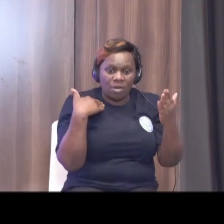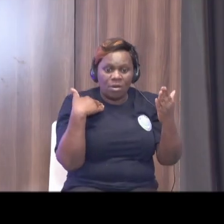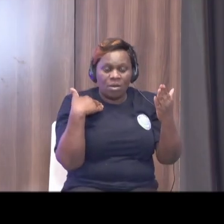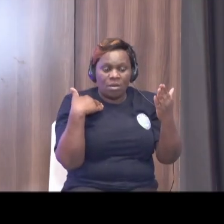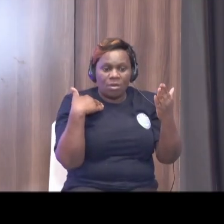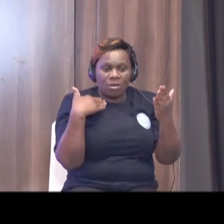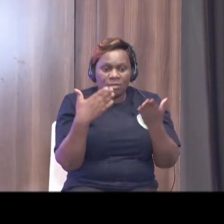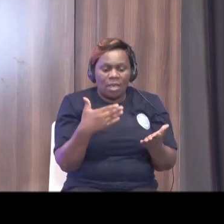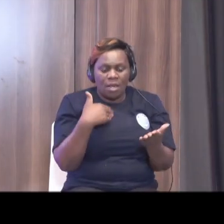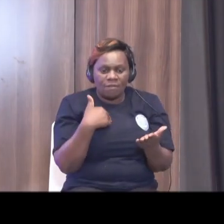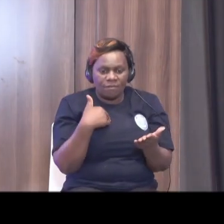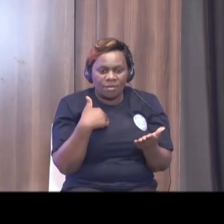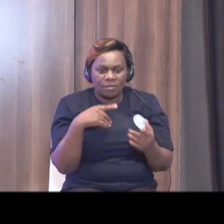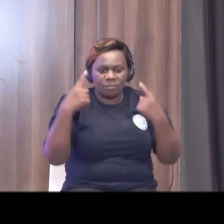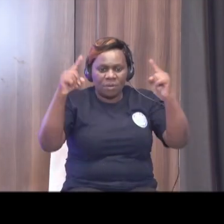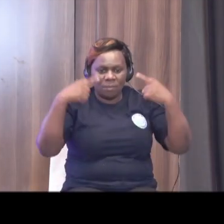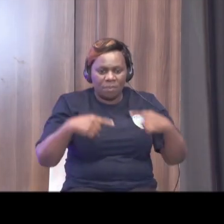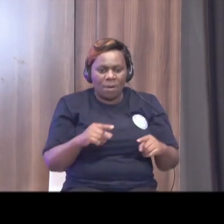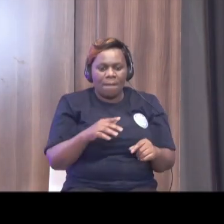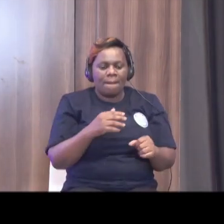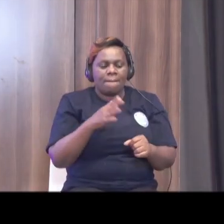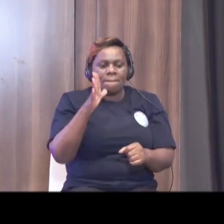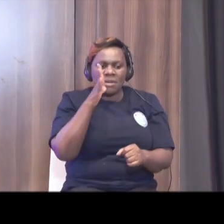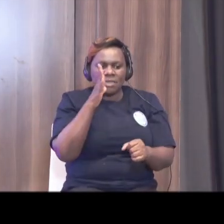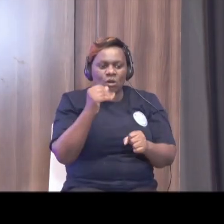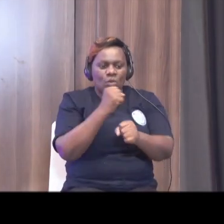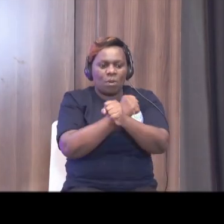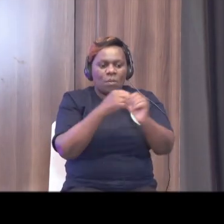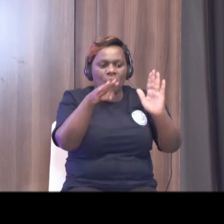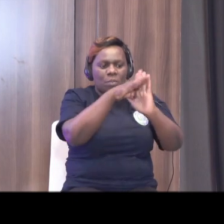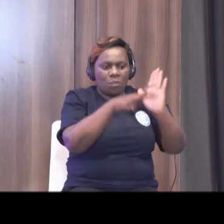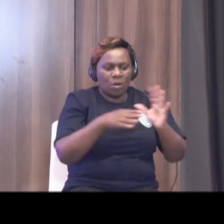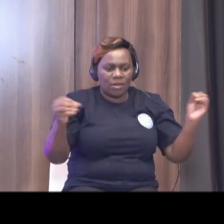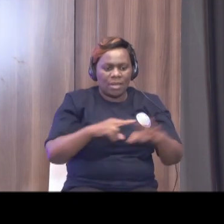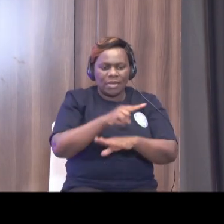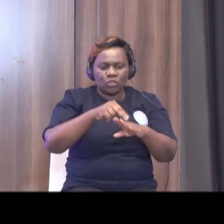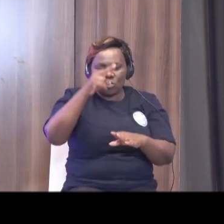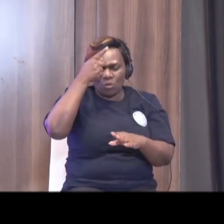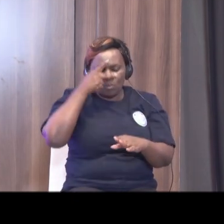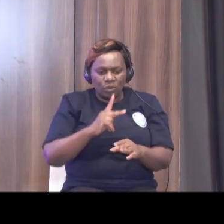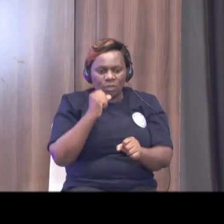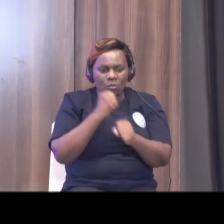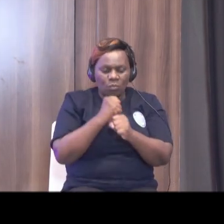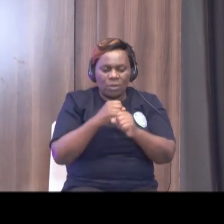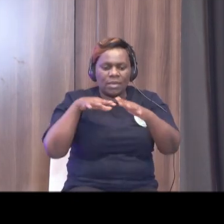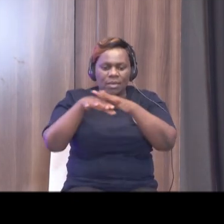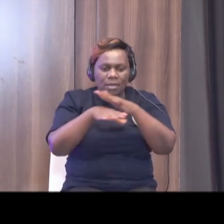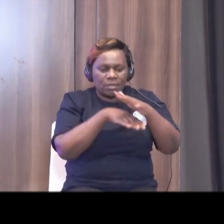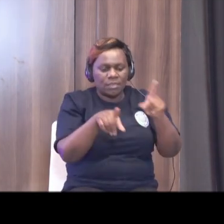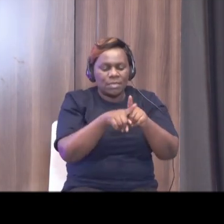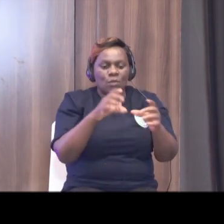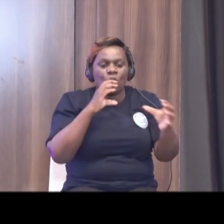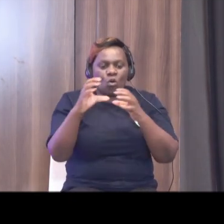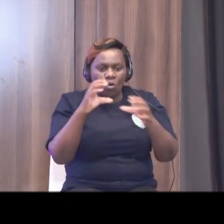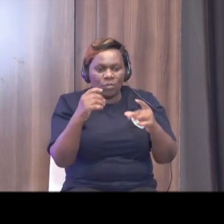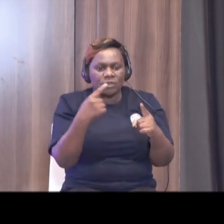view, they underpin every successful maternal immunization program: a clear national policy, operational access, and effective communication